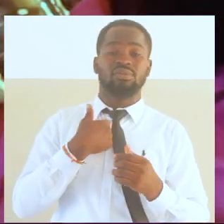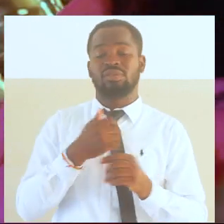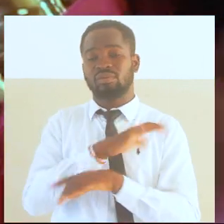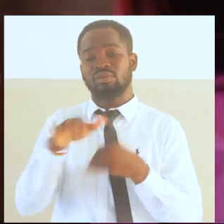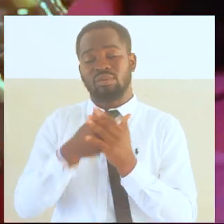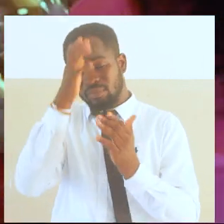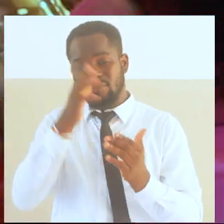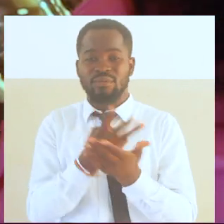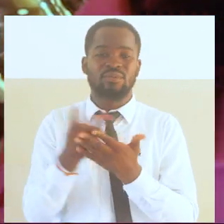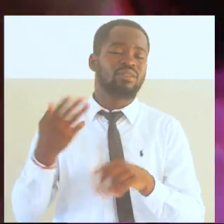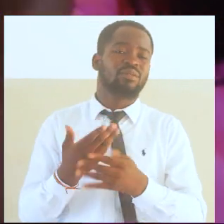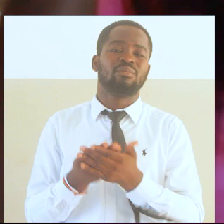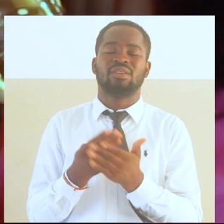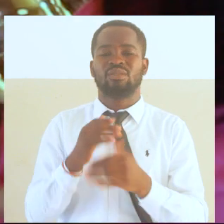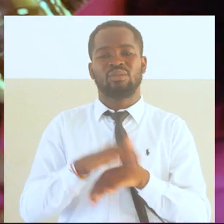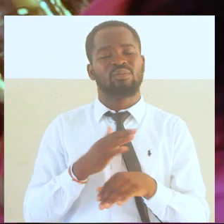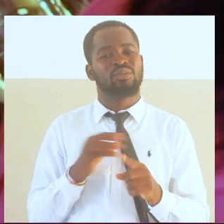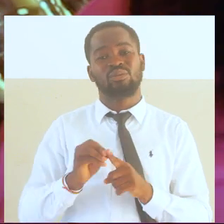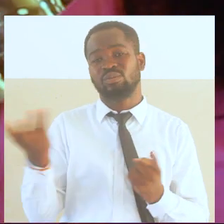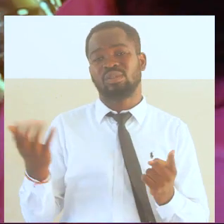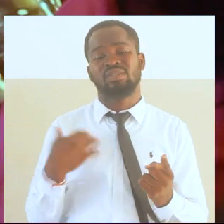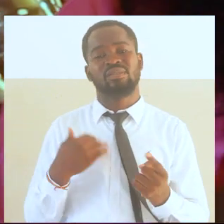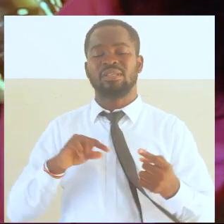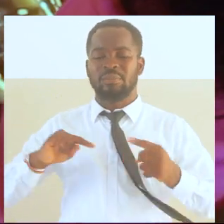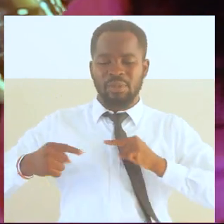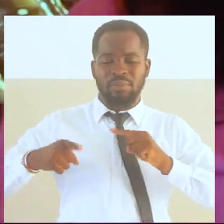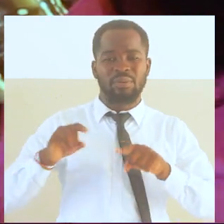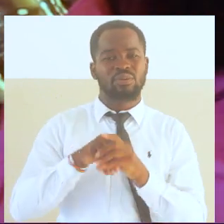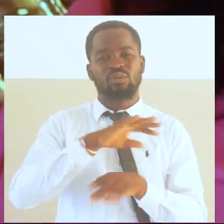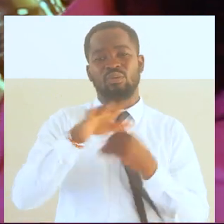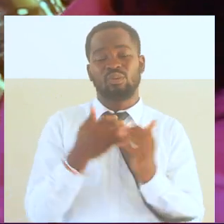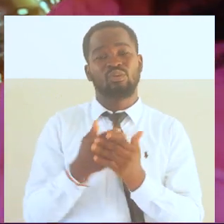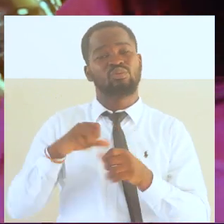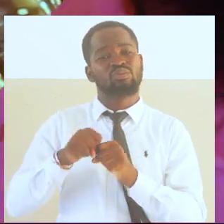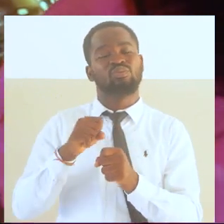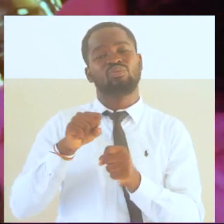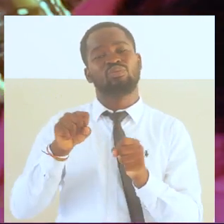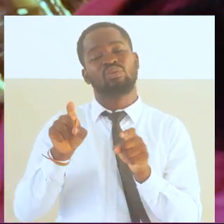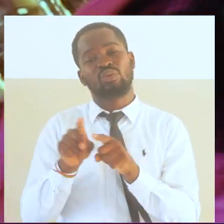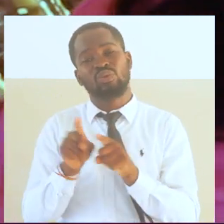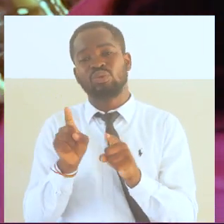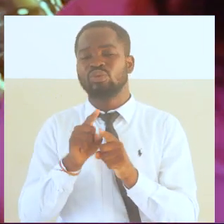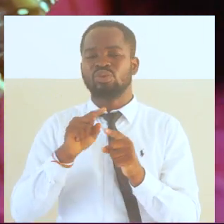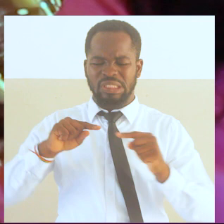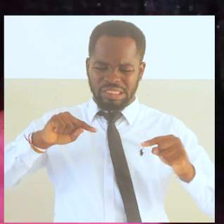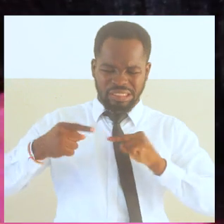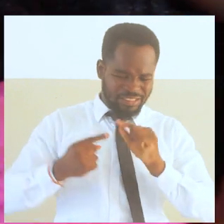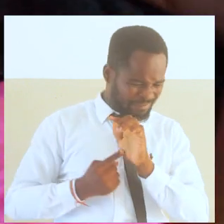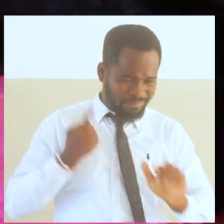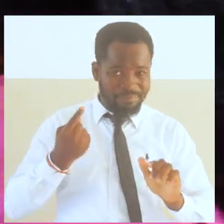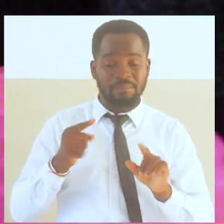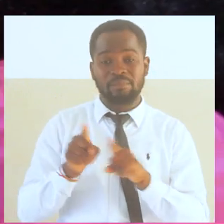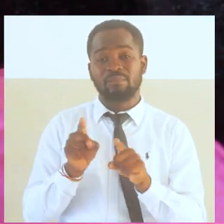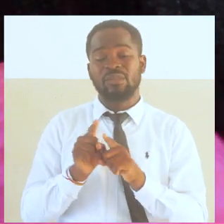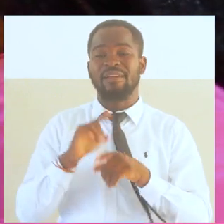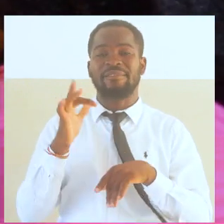Even talking right now is by grace, because I had a very low self-esteem. I felt probably, this is my fate. I cannot